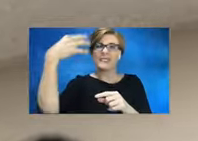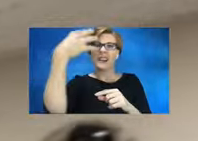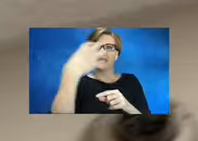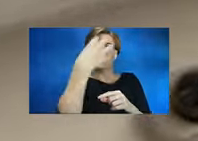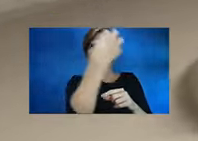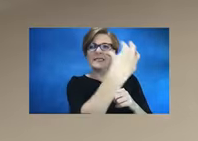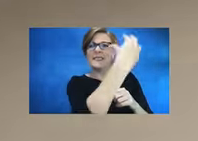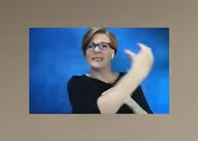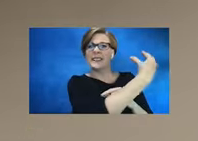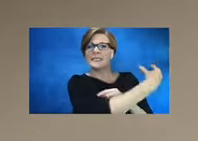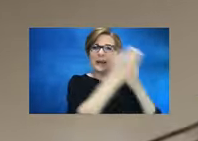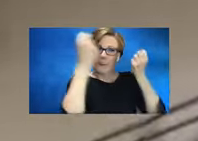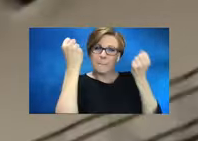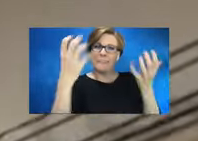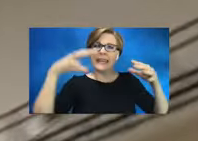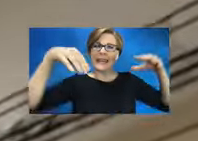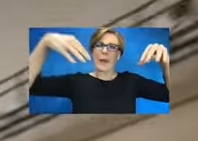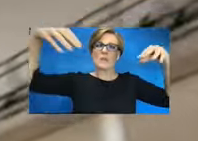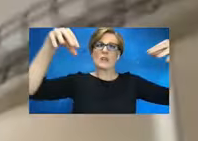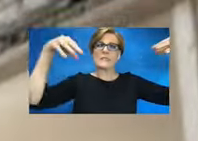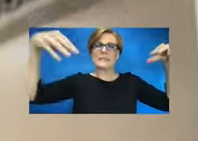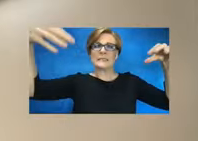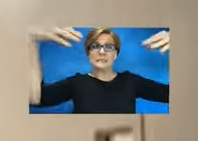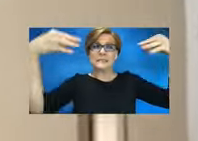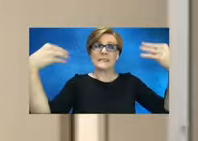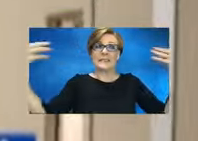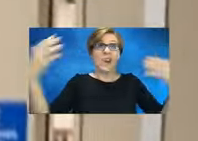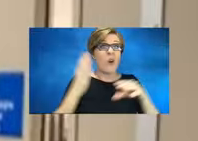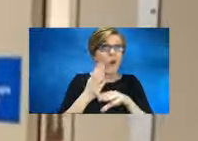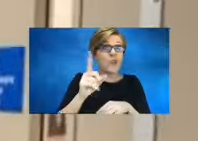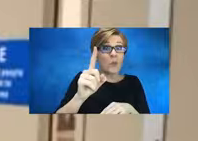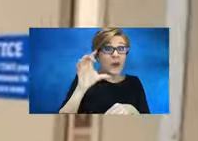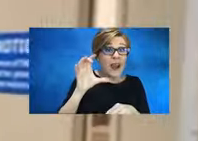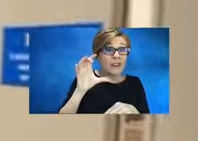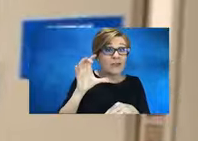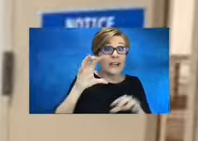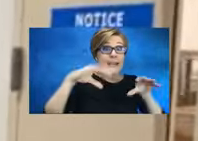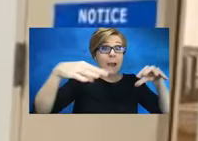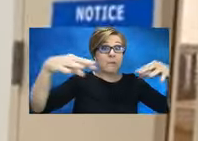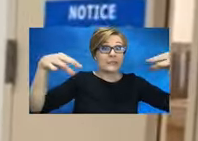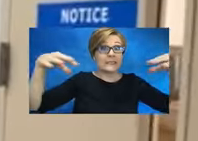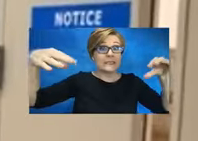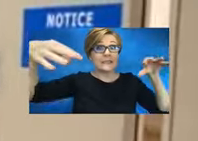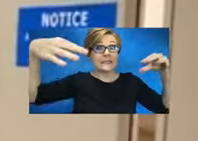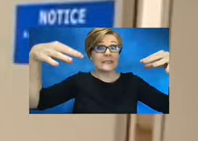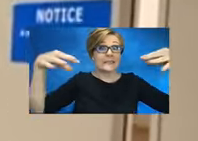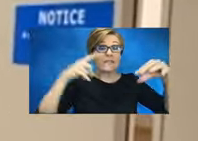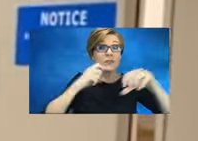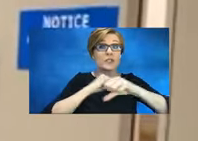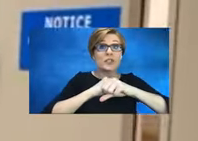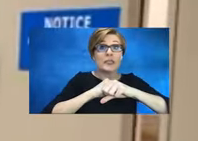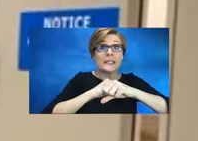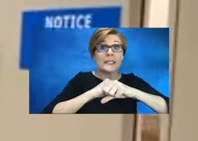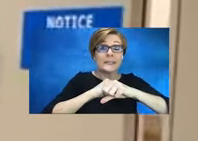the facility here at the, at our central count facility. We have over 100 different cameras throughout the facility. In our